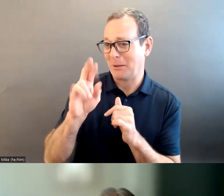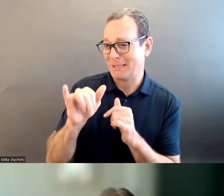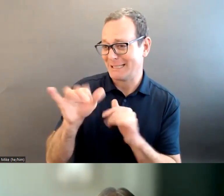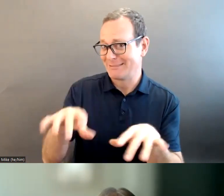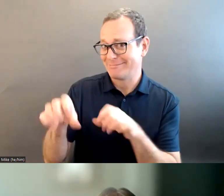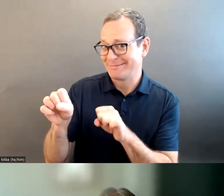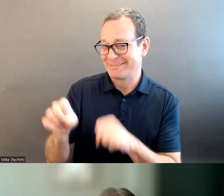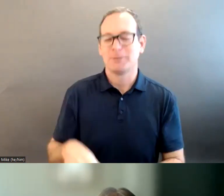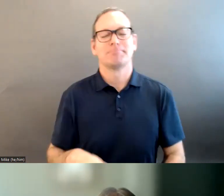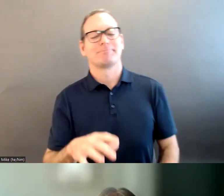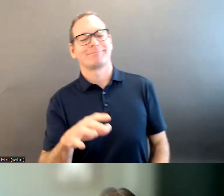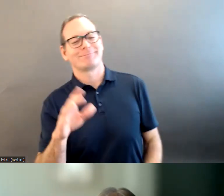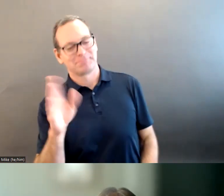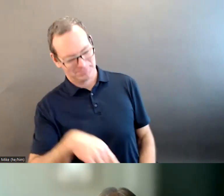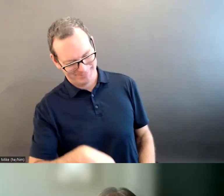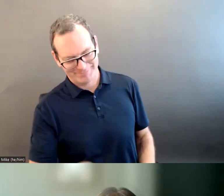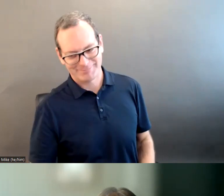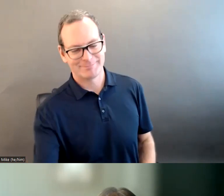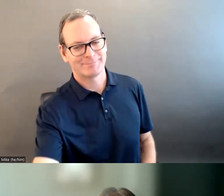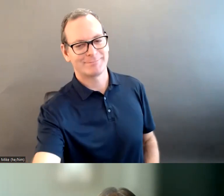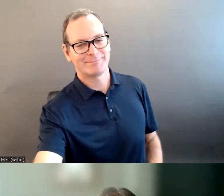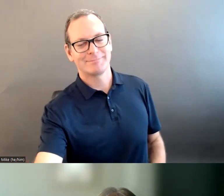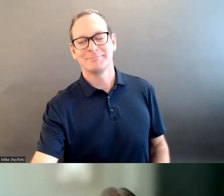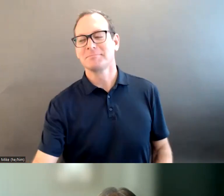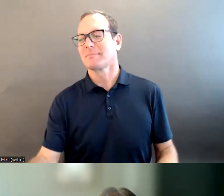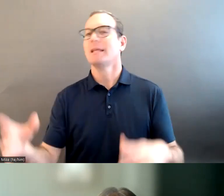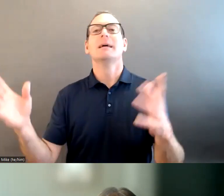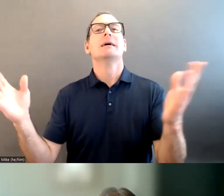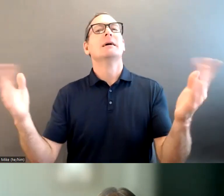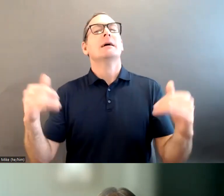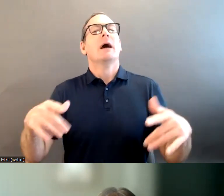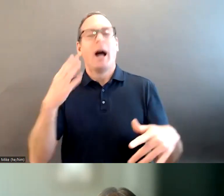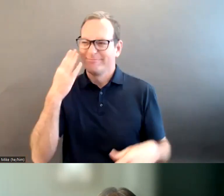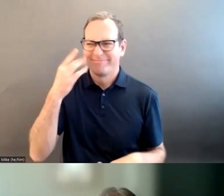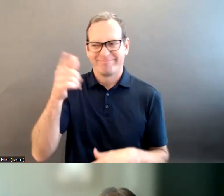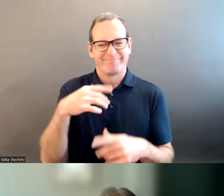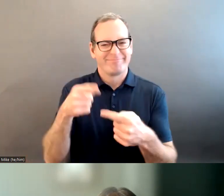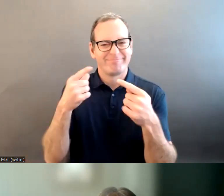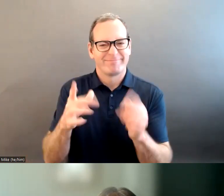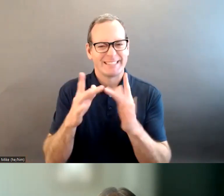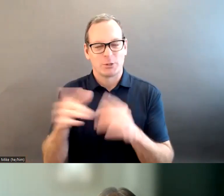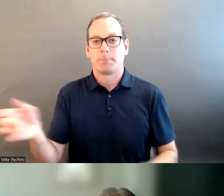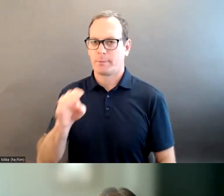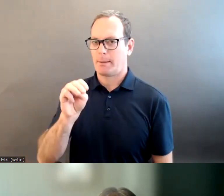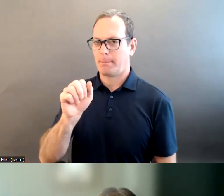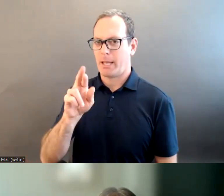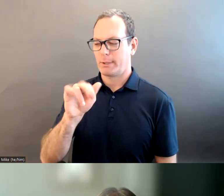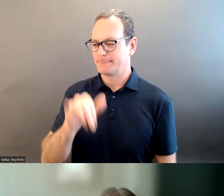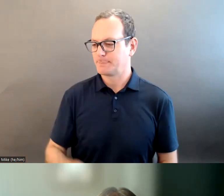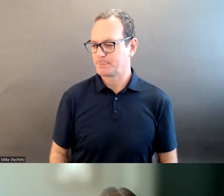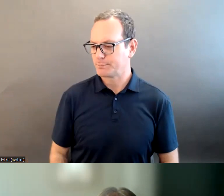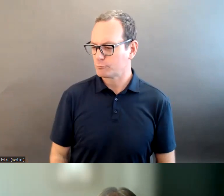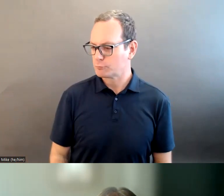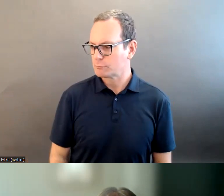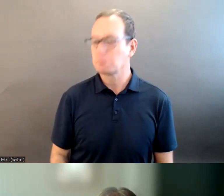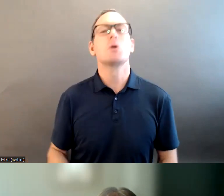No worries. I know you may be having some trouble with the internet. So yeah, quite a few questions. I will try and pick